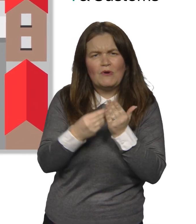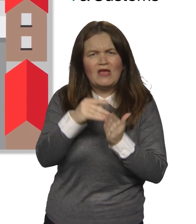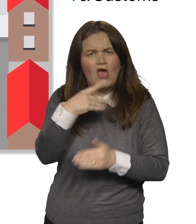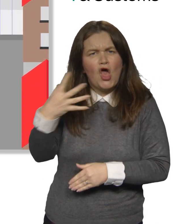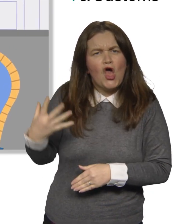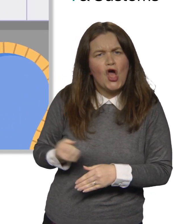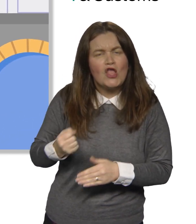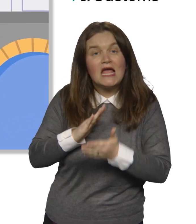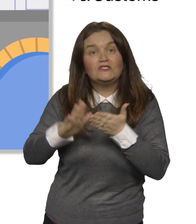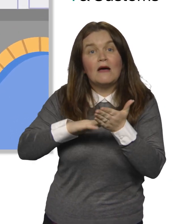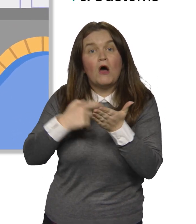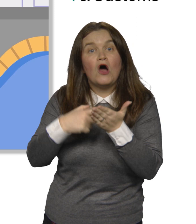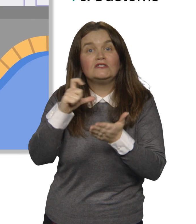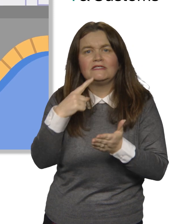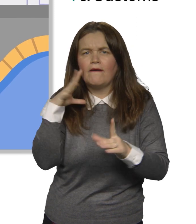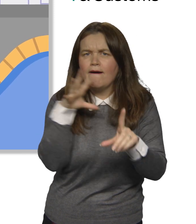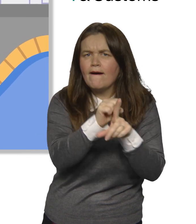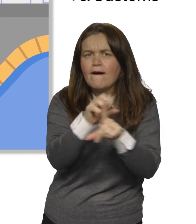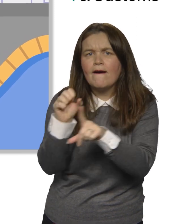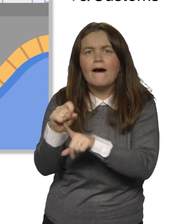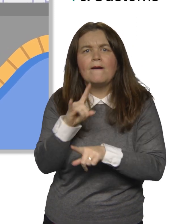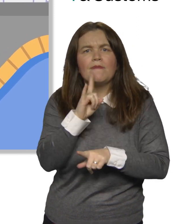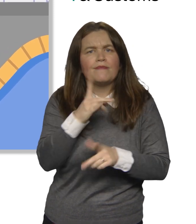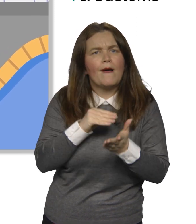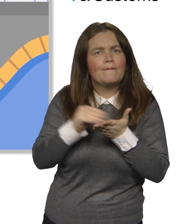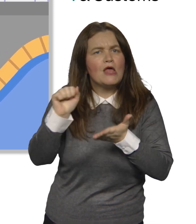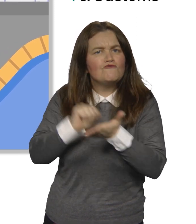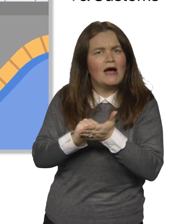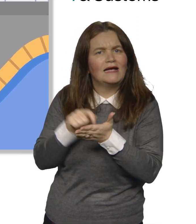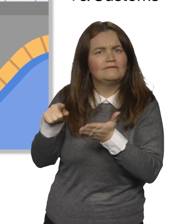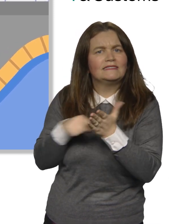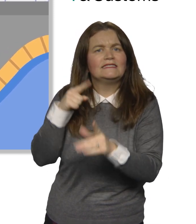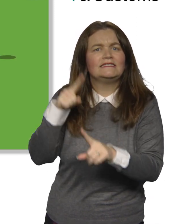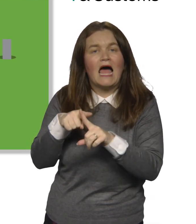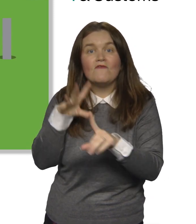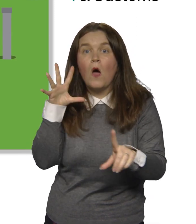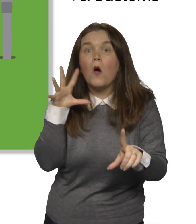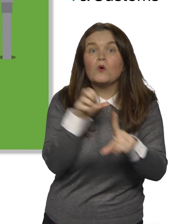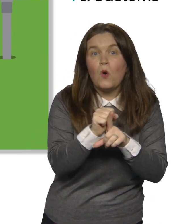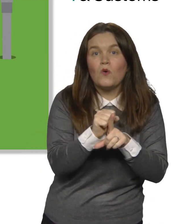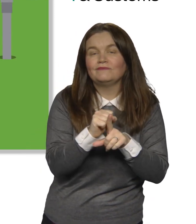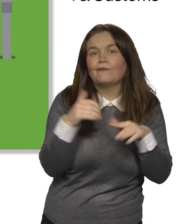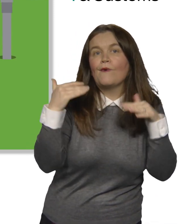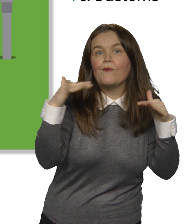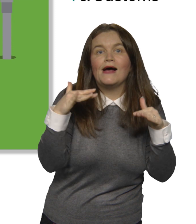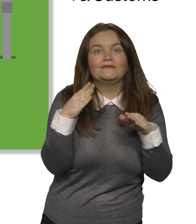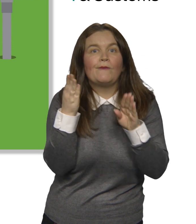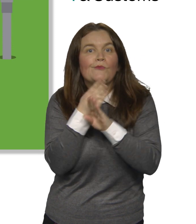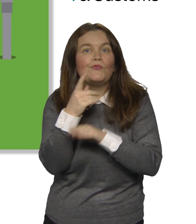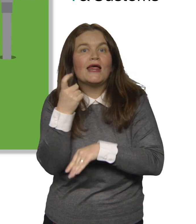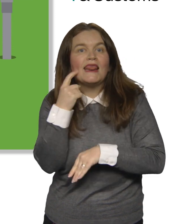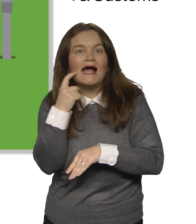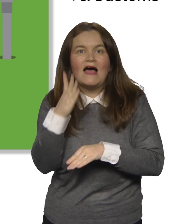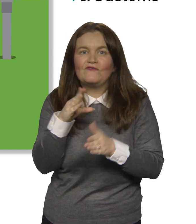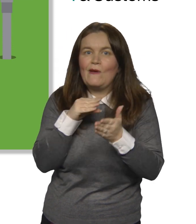earn, HMRC can identify the people who aren't paying the right amount of tax. When they're caught, the ghosts and moonlighters have